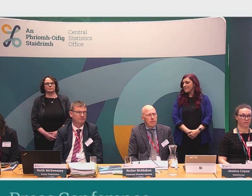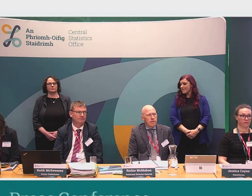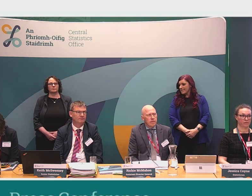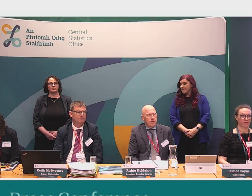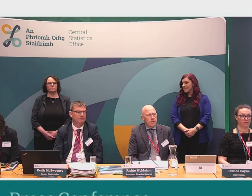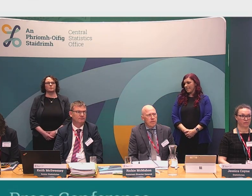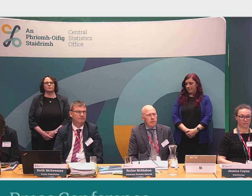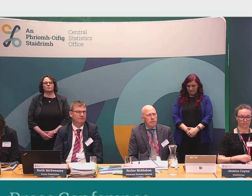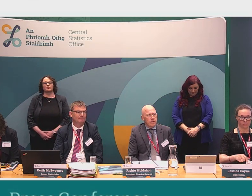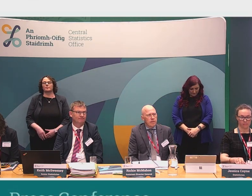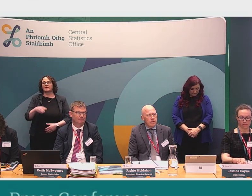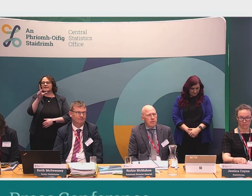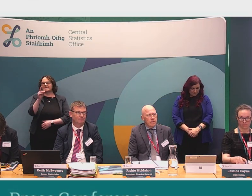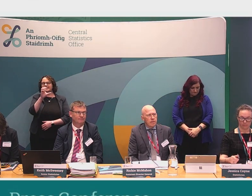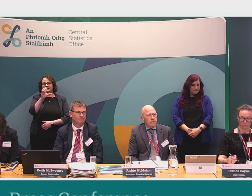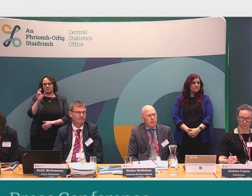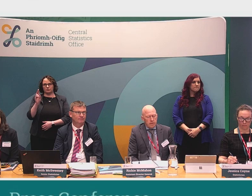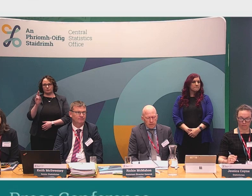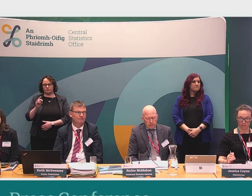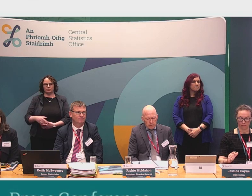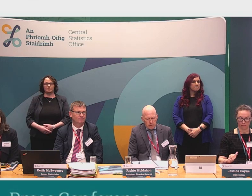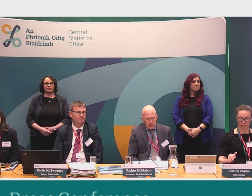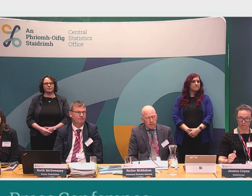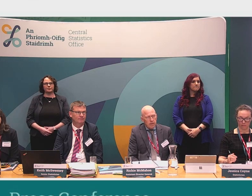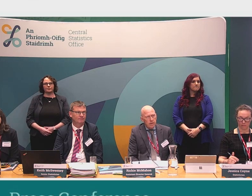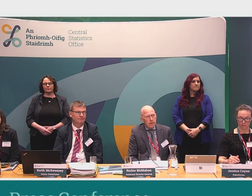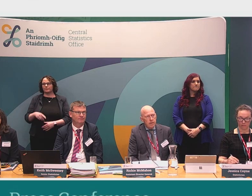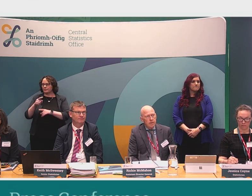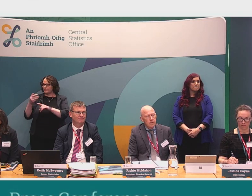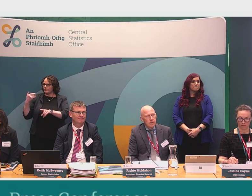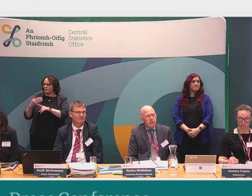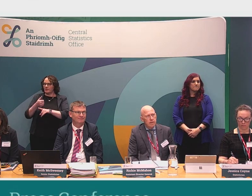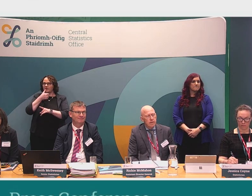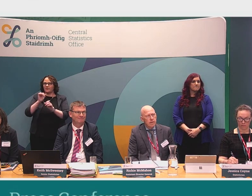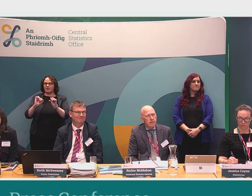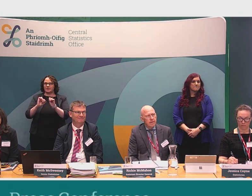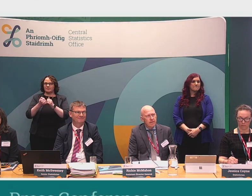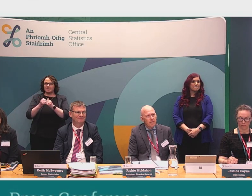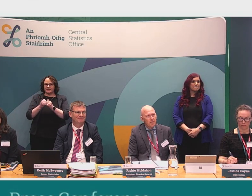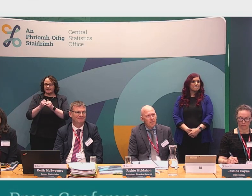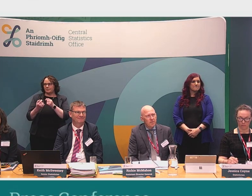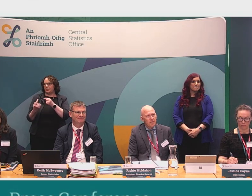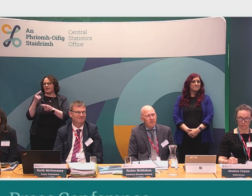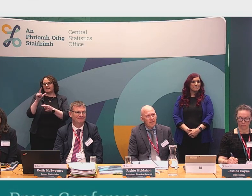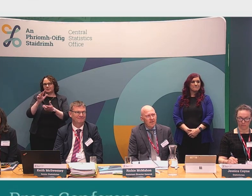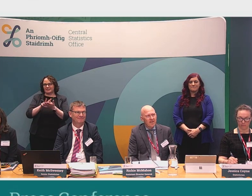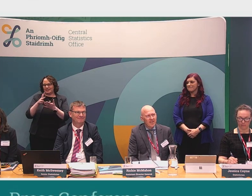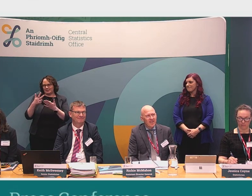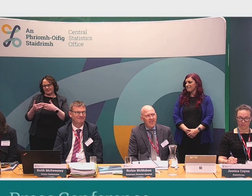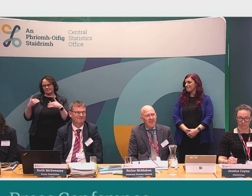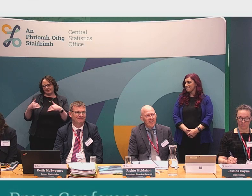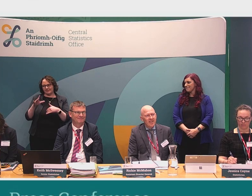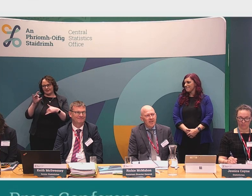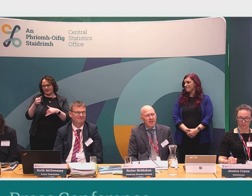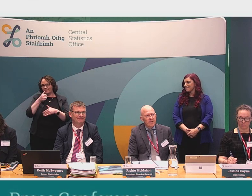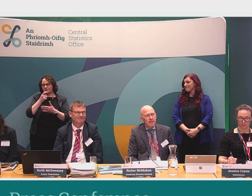Elaine Burns, DCU. We've come a long way from that first meeting of the scoping group in 2018, Helen. But